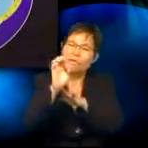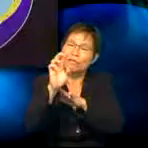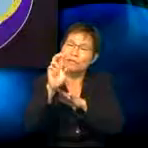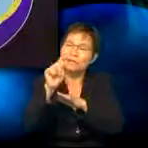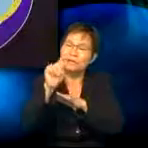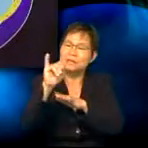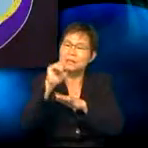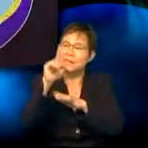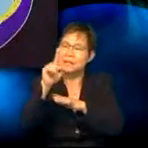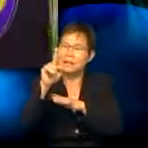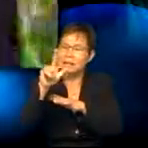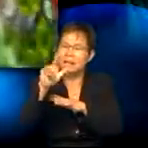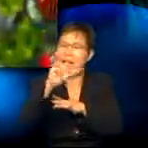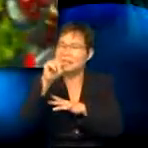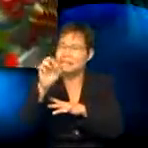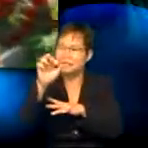or are joined together.